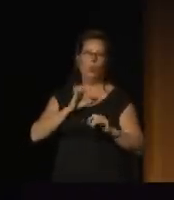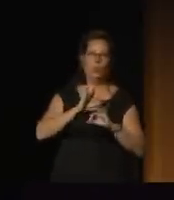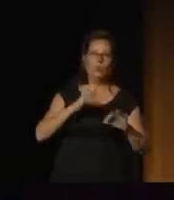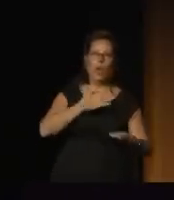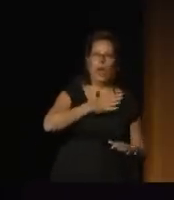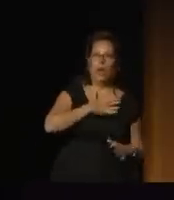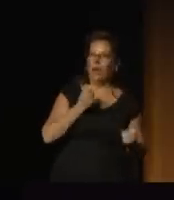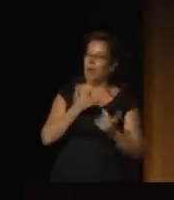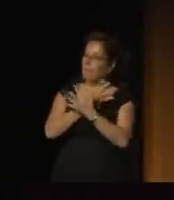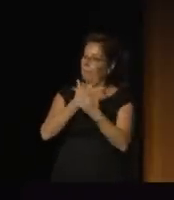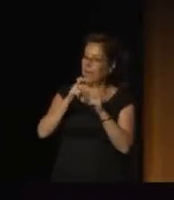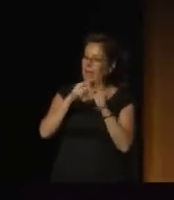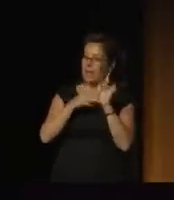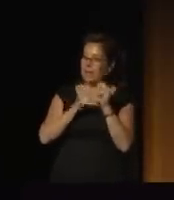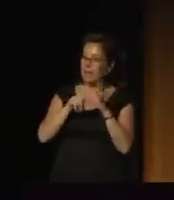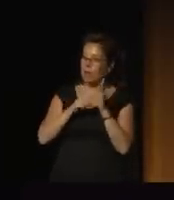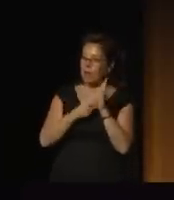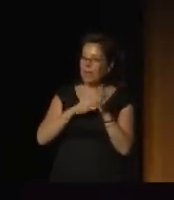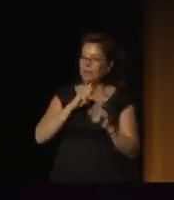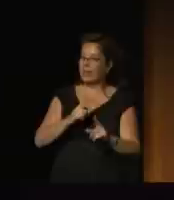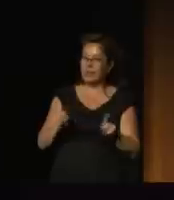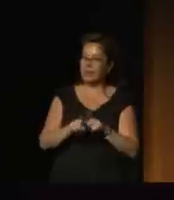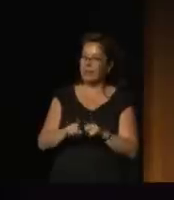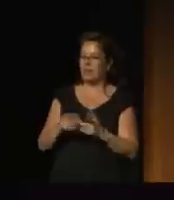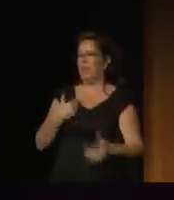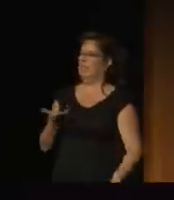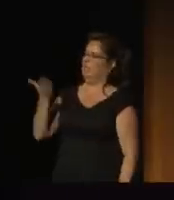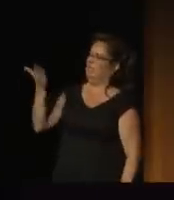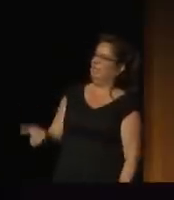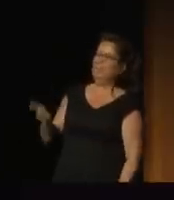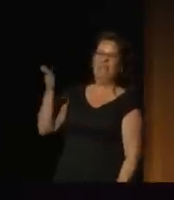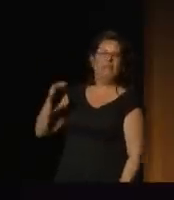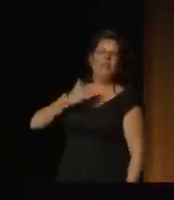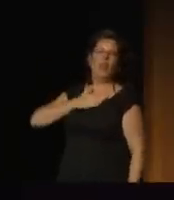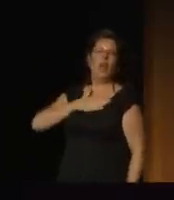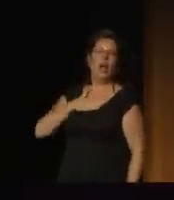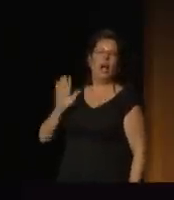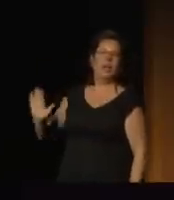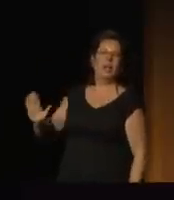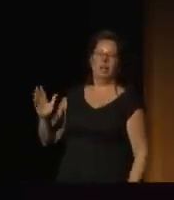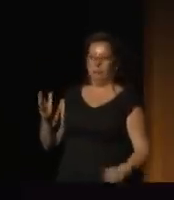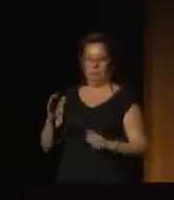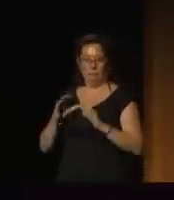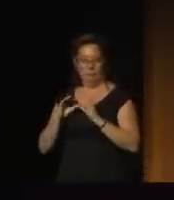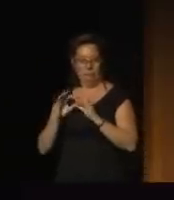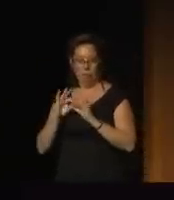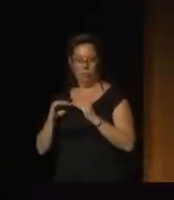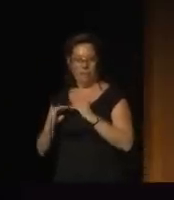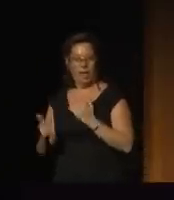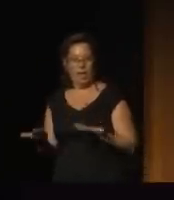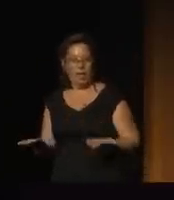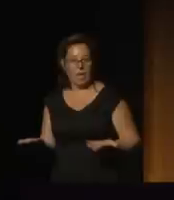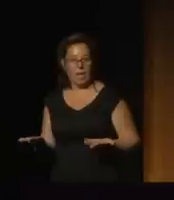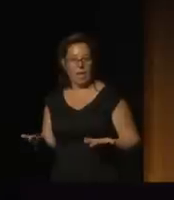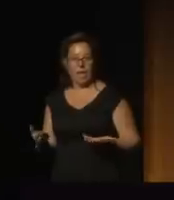we just should not have put her up as a candidate. There was this kind of sober realism that, unfair or not,